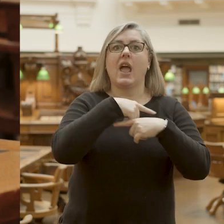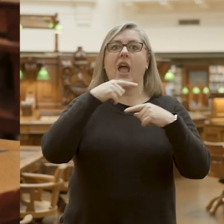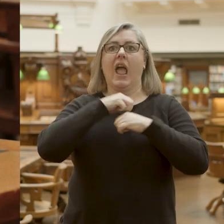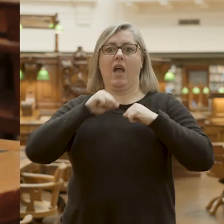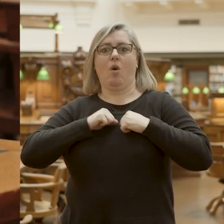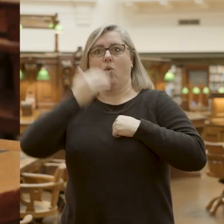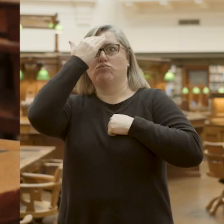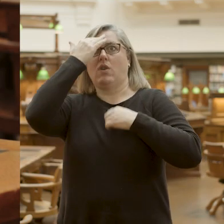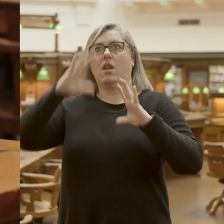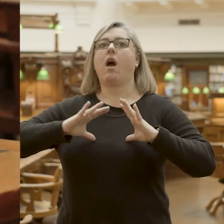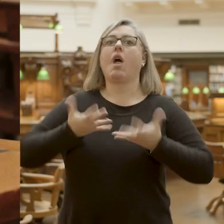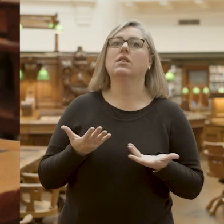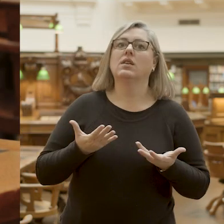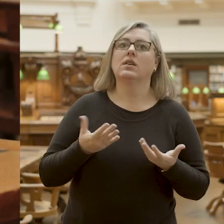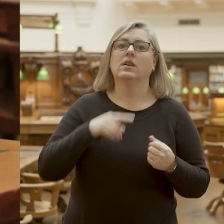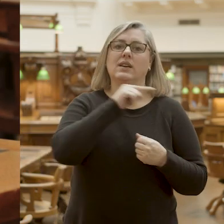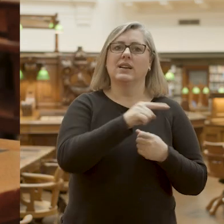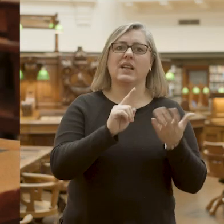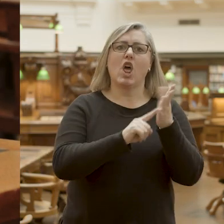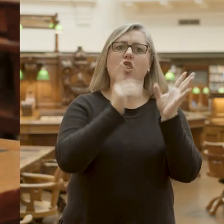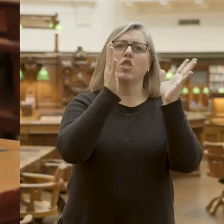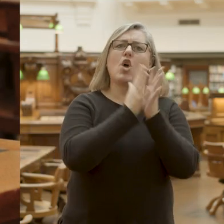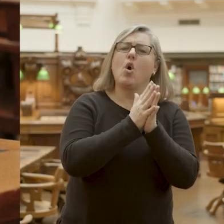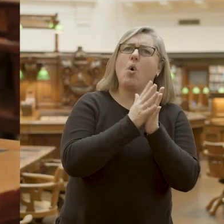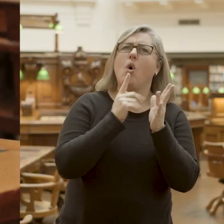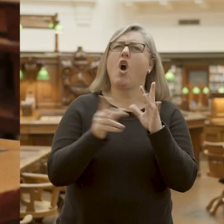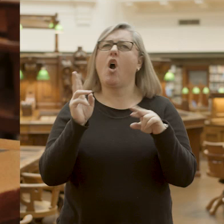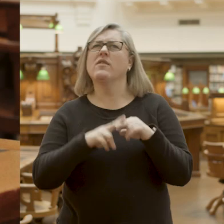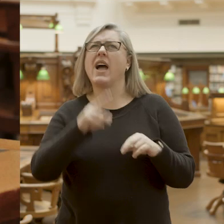called the law of